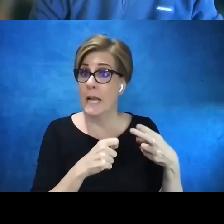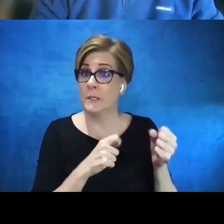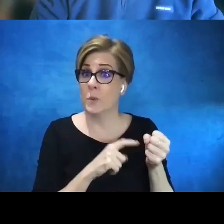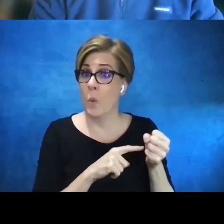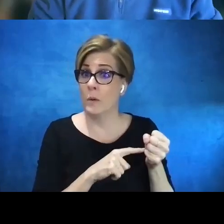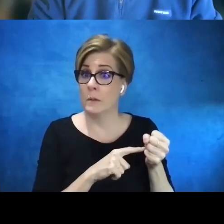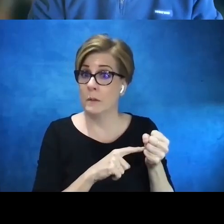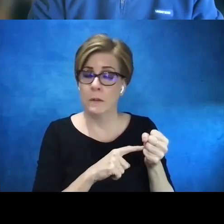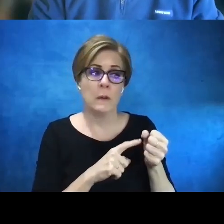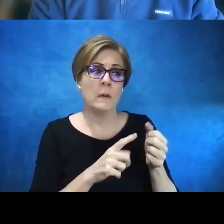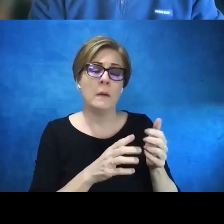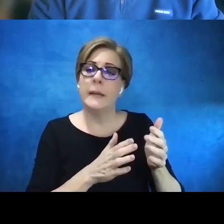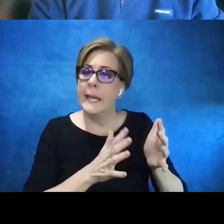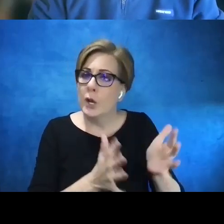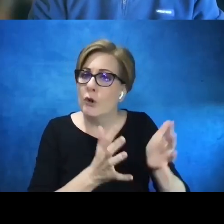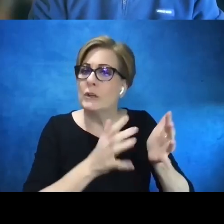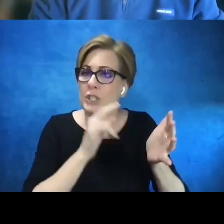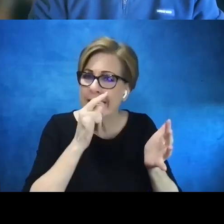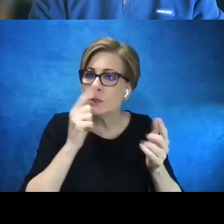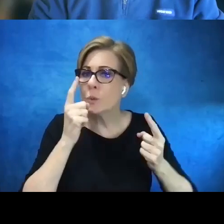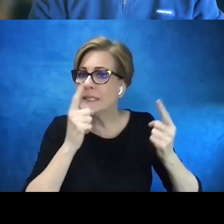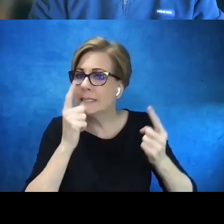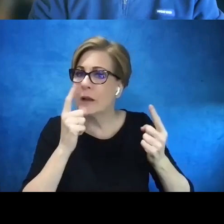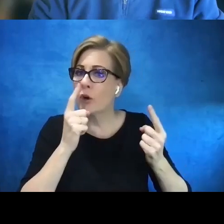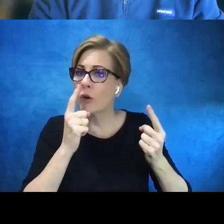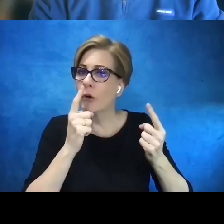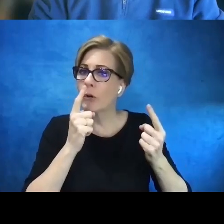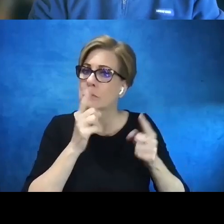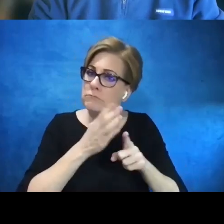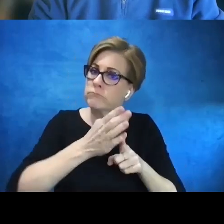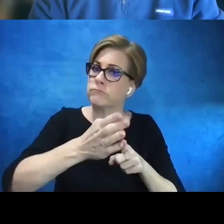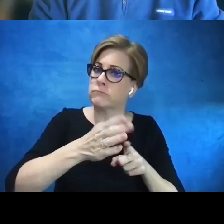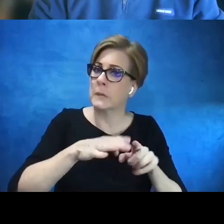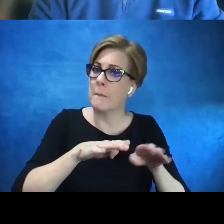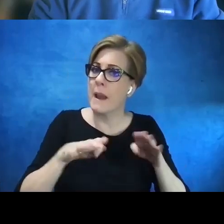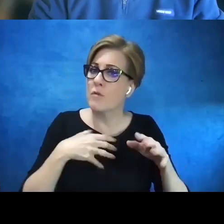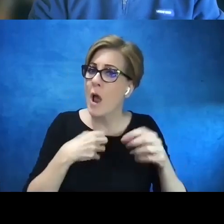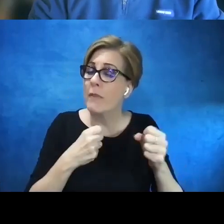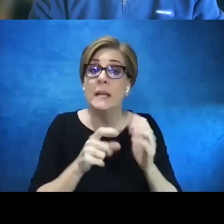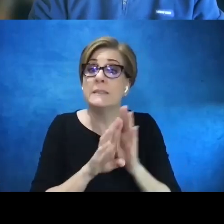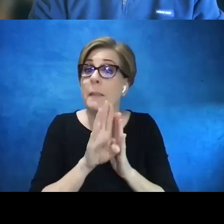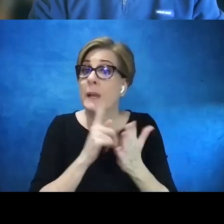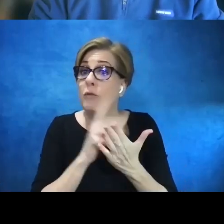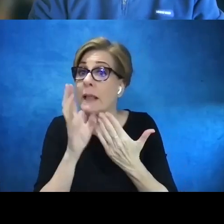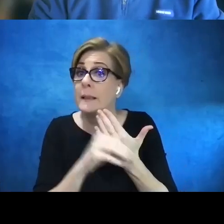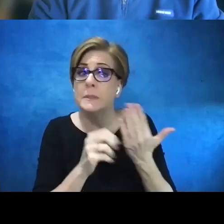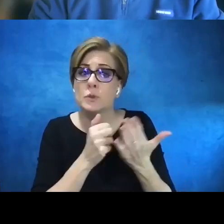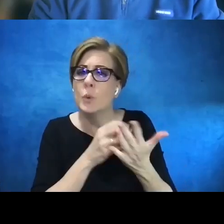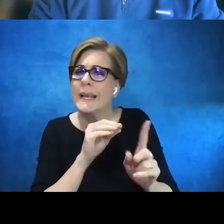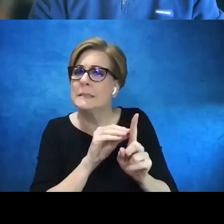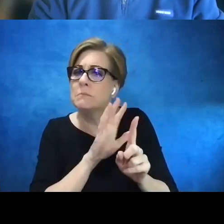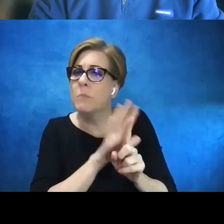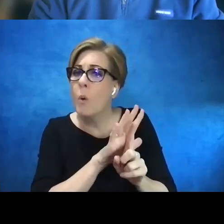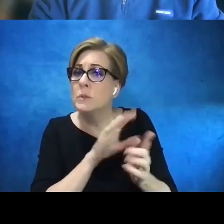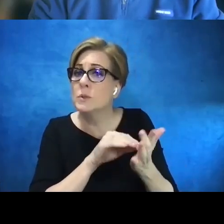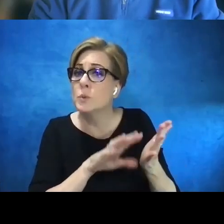kids to consider a career in behavioral health, developing curriculum to help introduce kids at the high